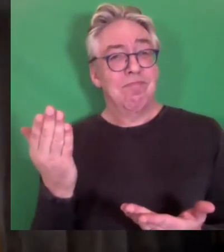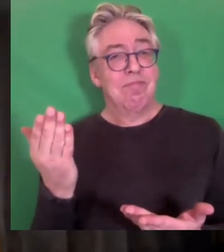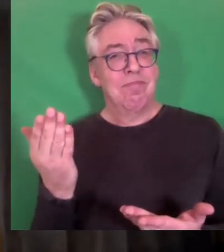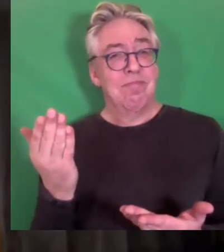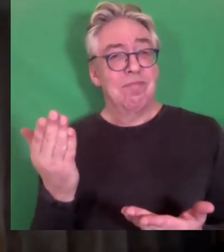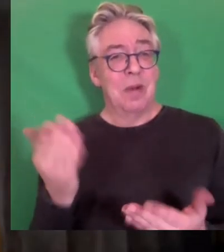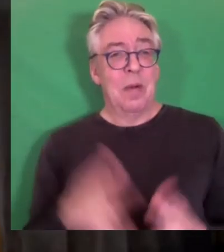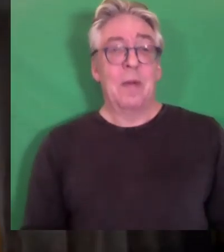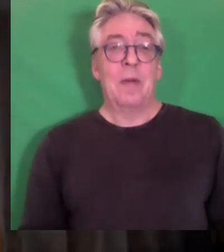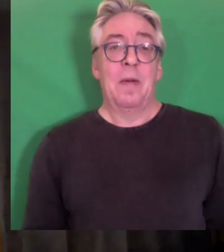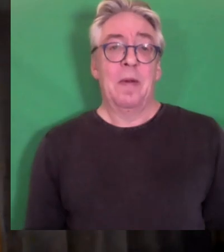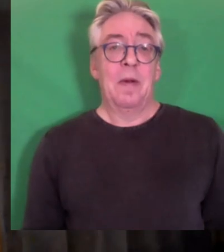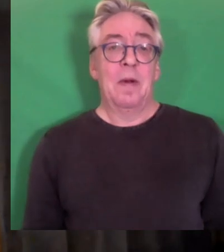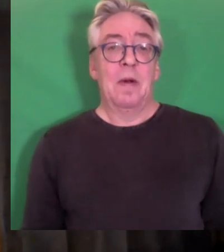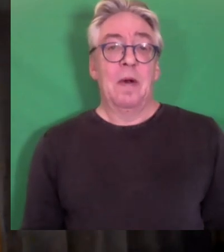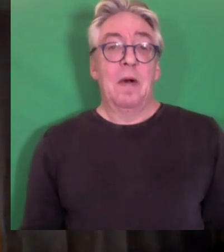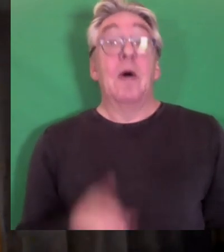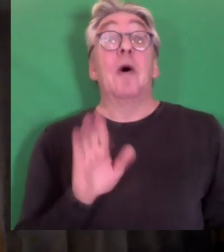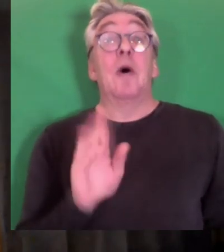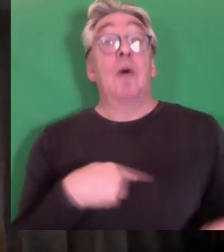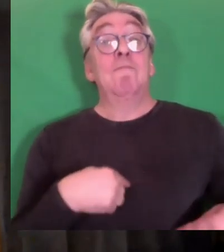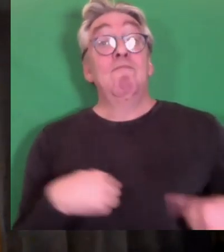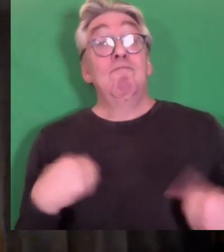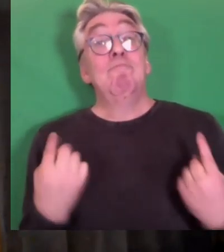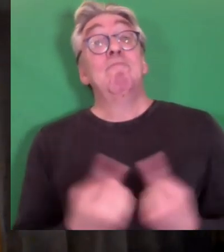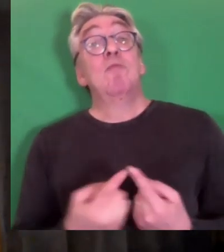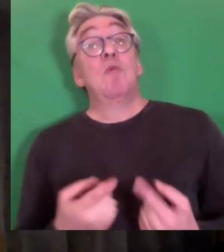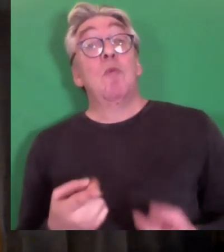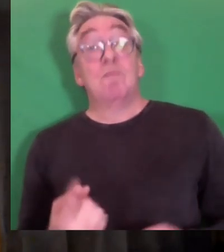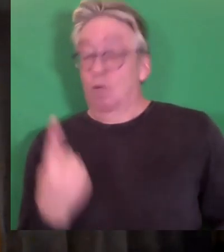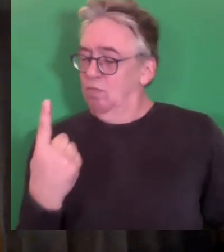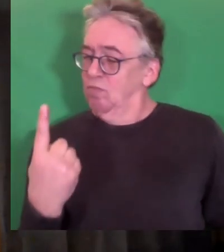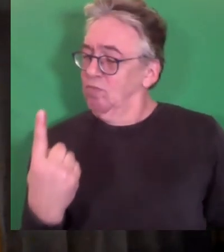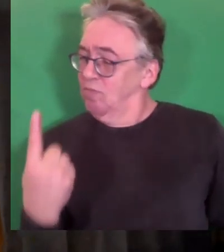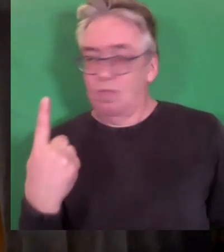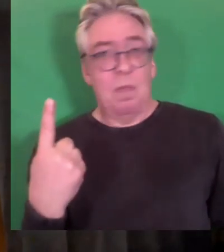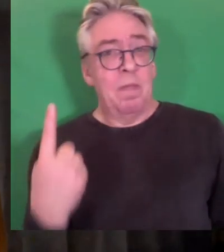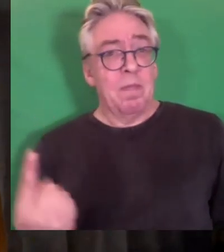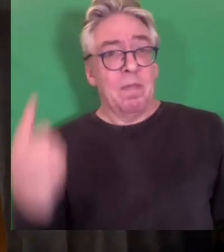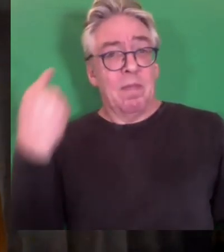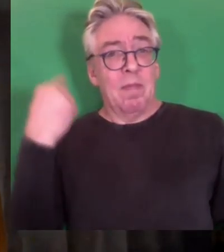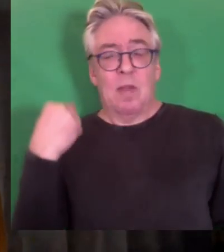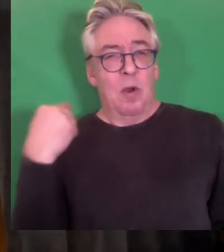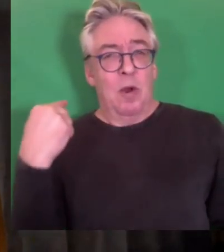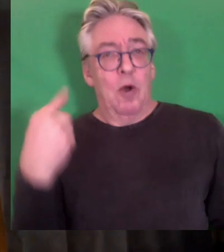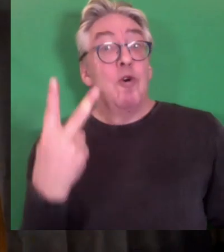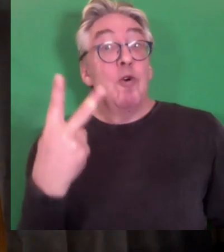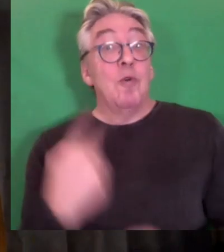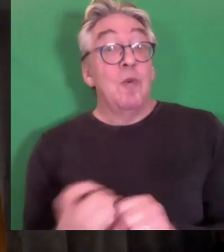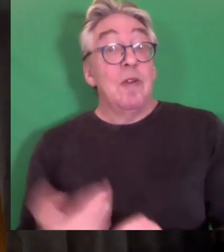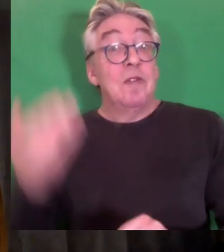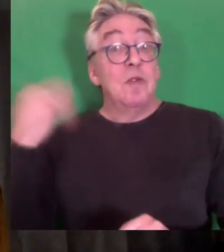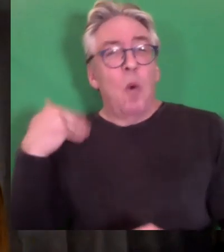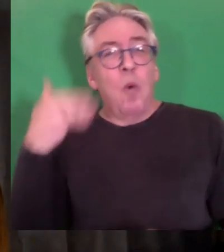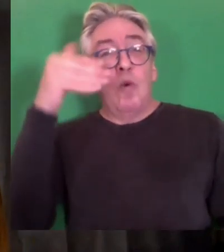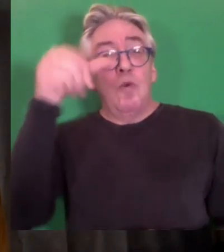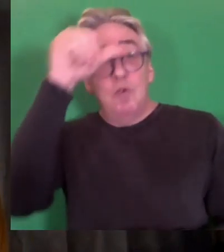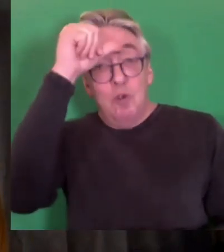There was the charity event we did last summer or late summer. It was for the Gamers